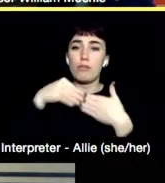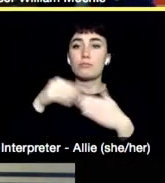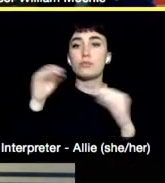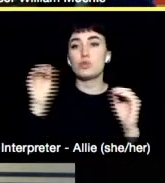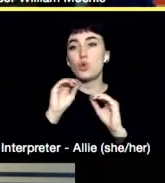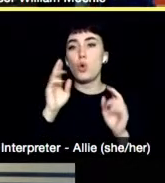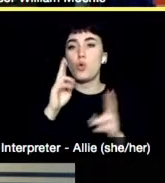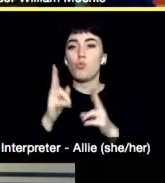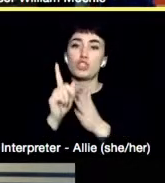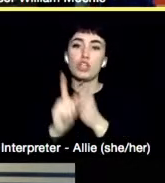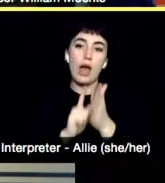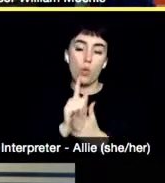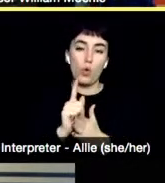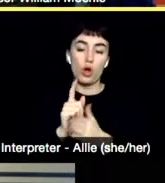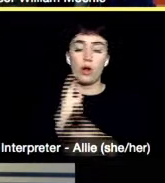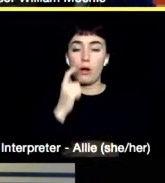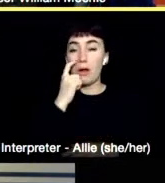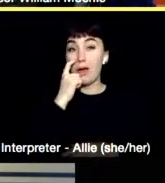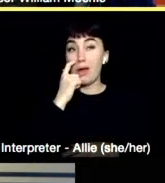hour.